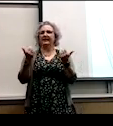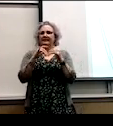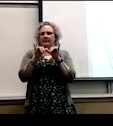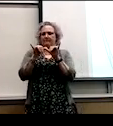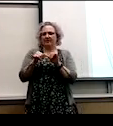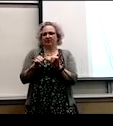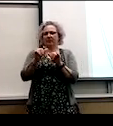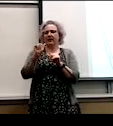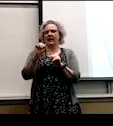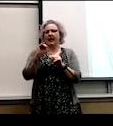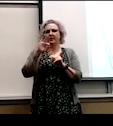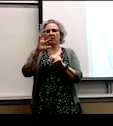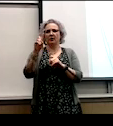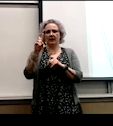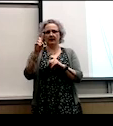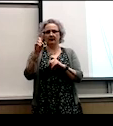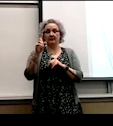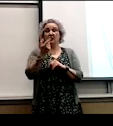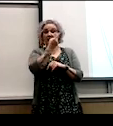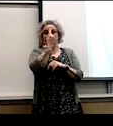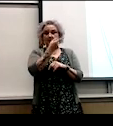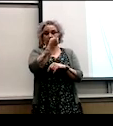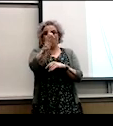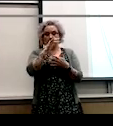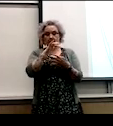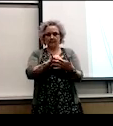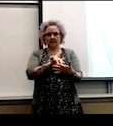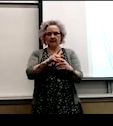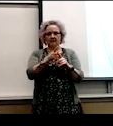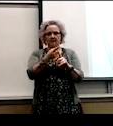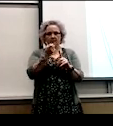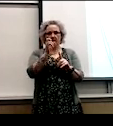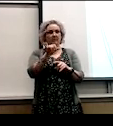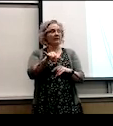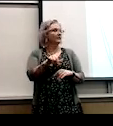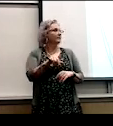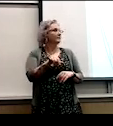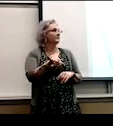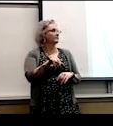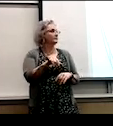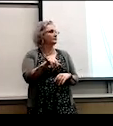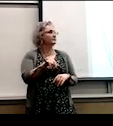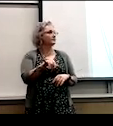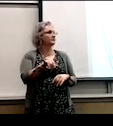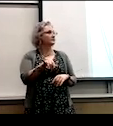amyloid. This was a study of a